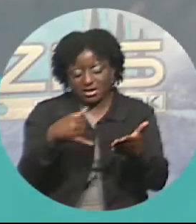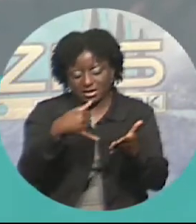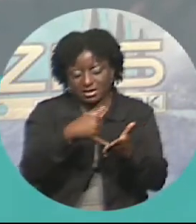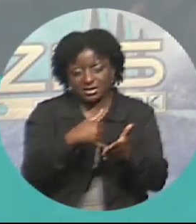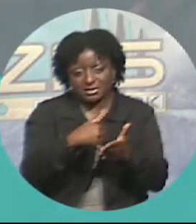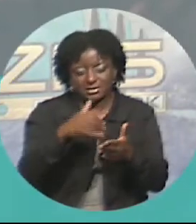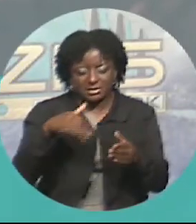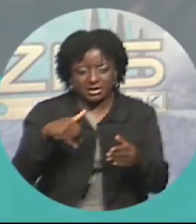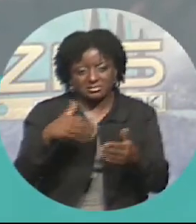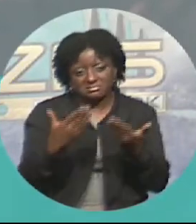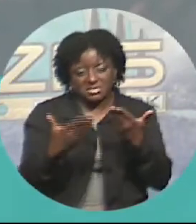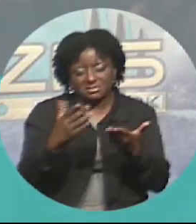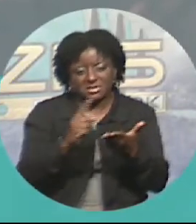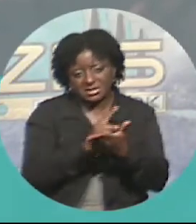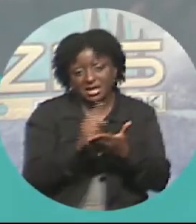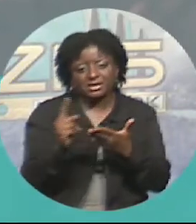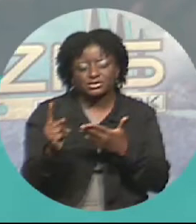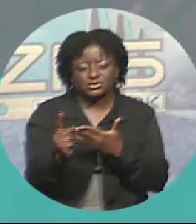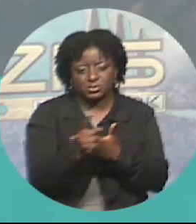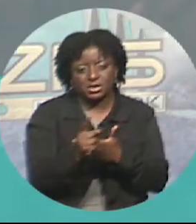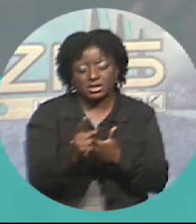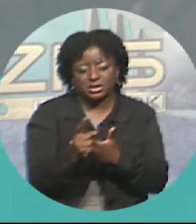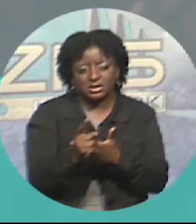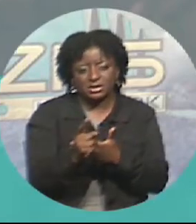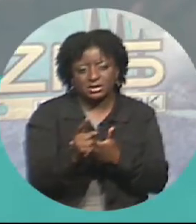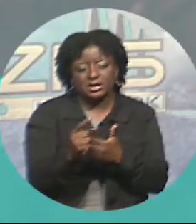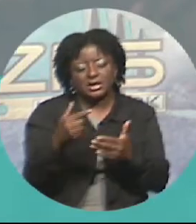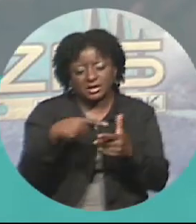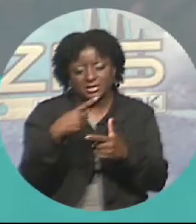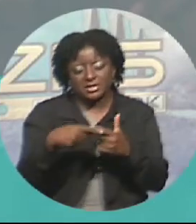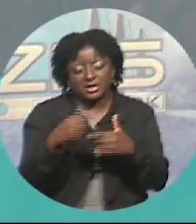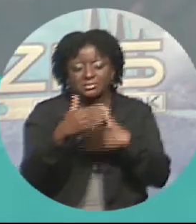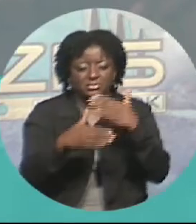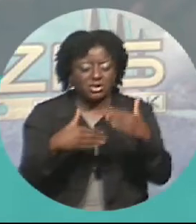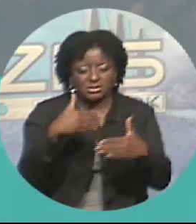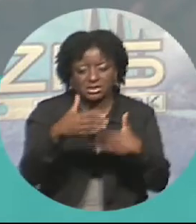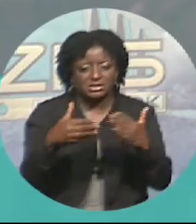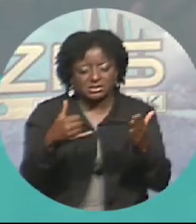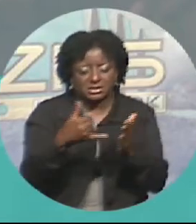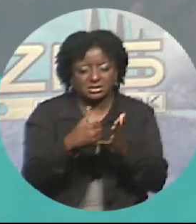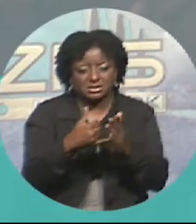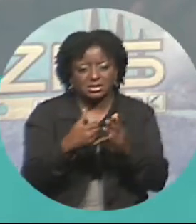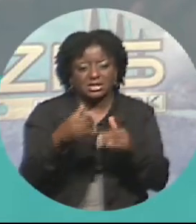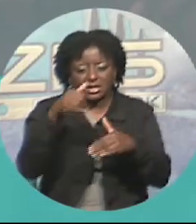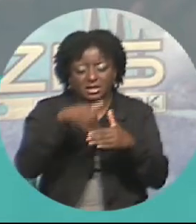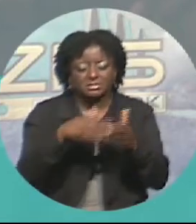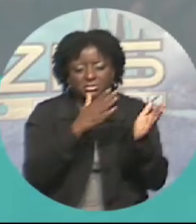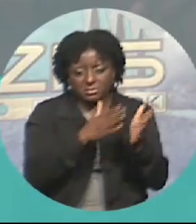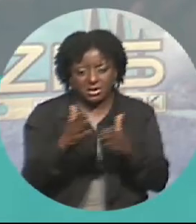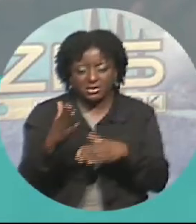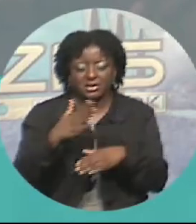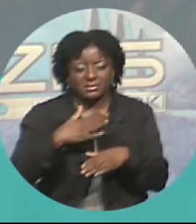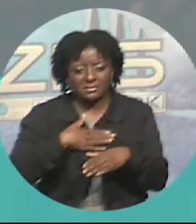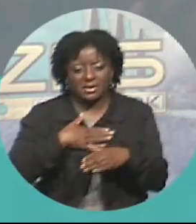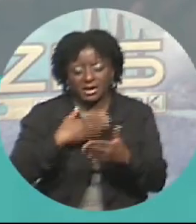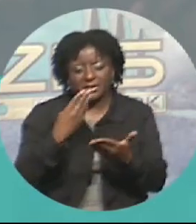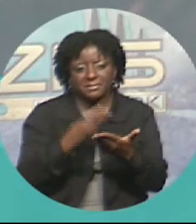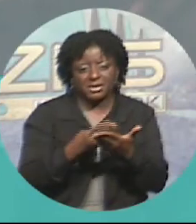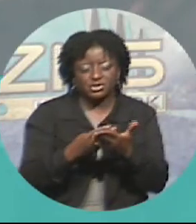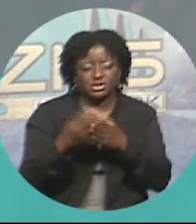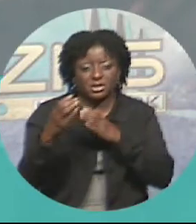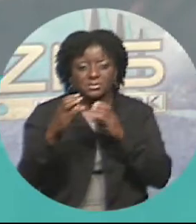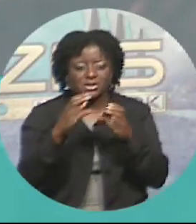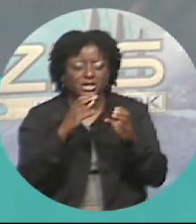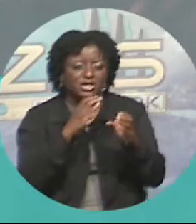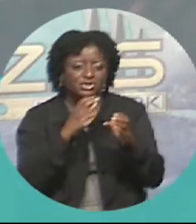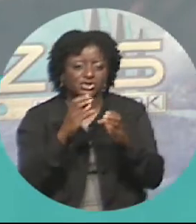get through it sometime next week because I'm in the process of preparing my budget communication. So, and the Public Accounts Committee is